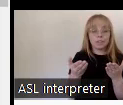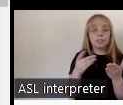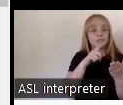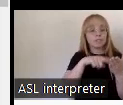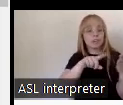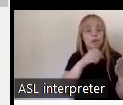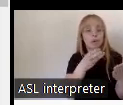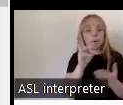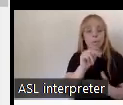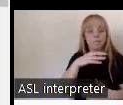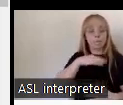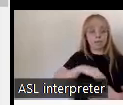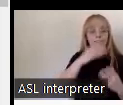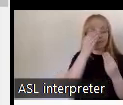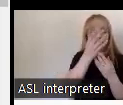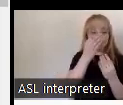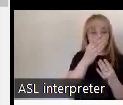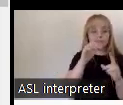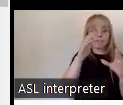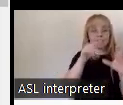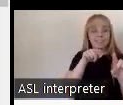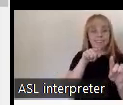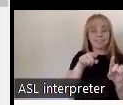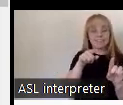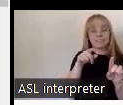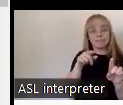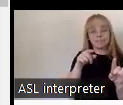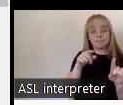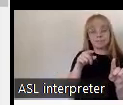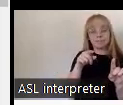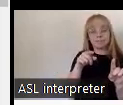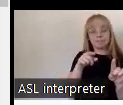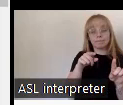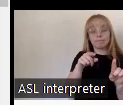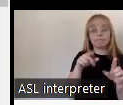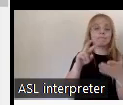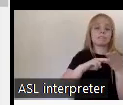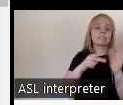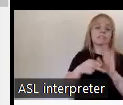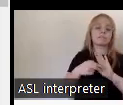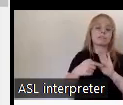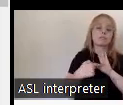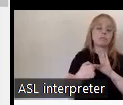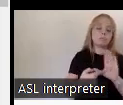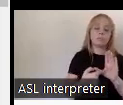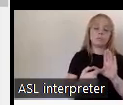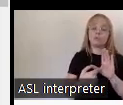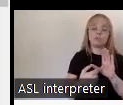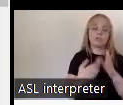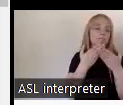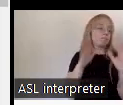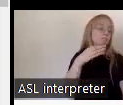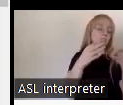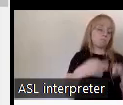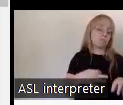benefits information. Here's a look at just what this means, a bit of an overview of what I just